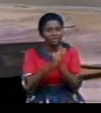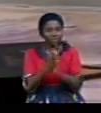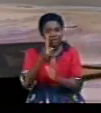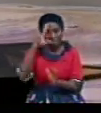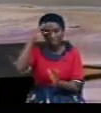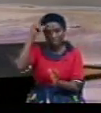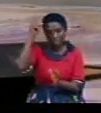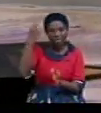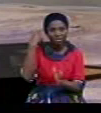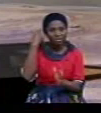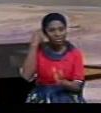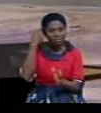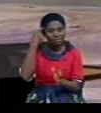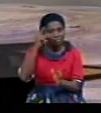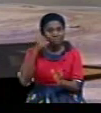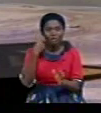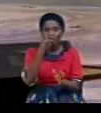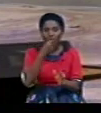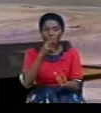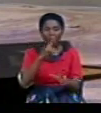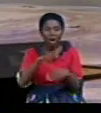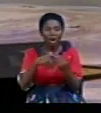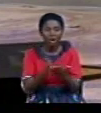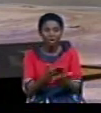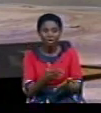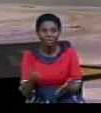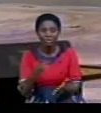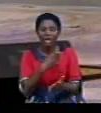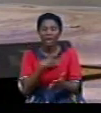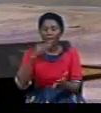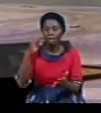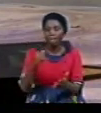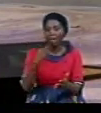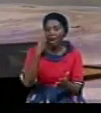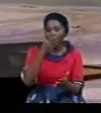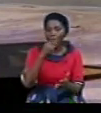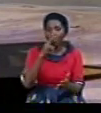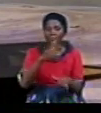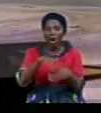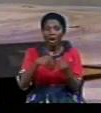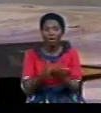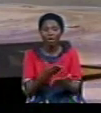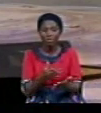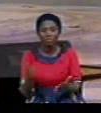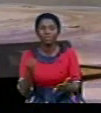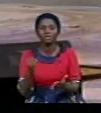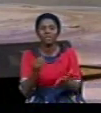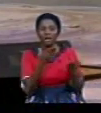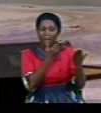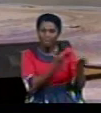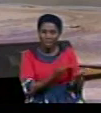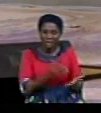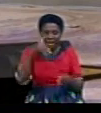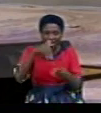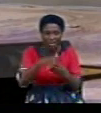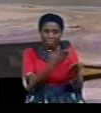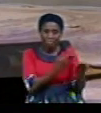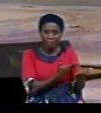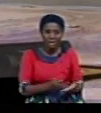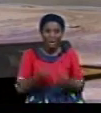all things, and by whom are all things, in bringing many sons to